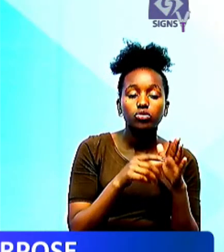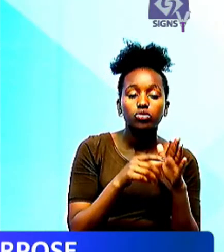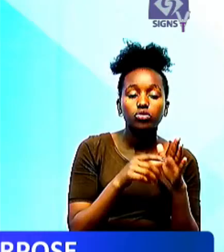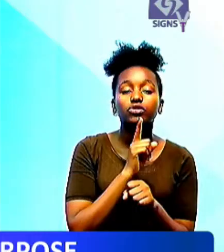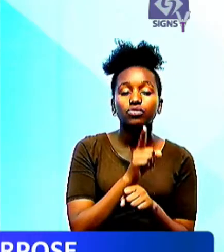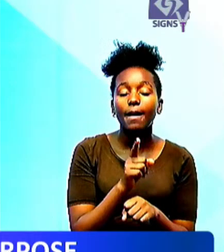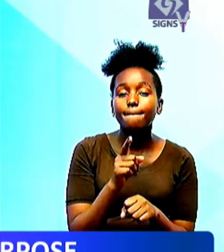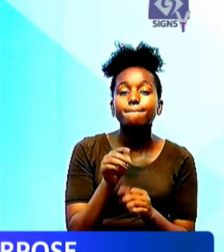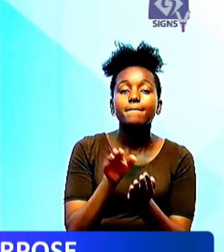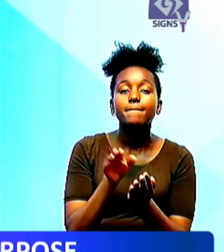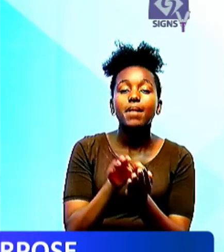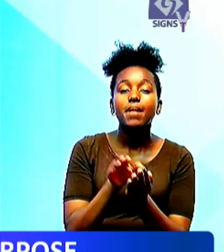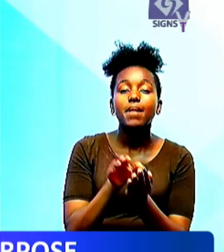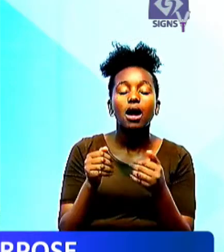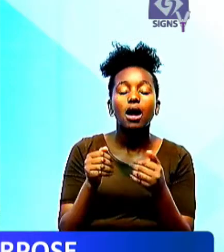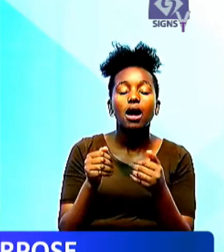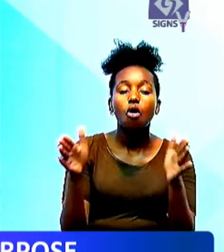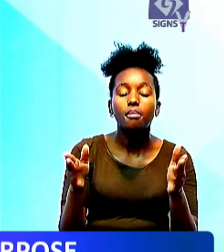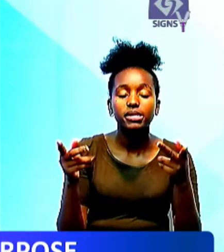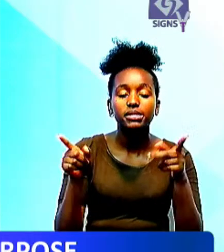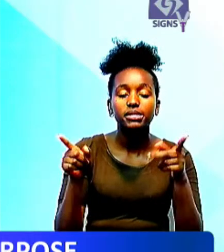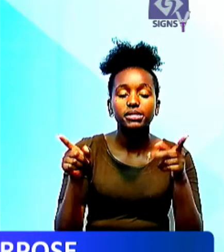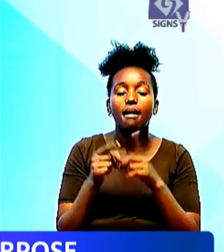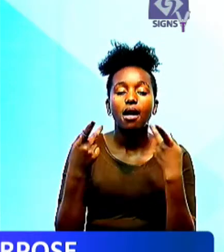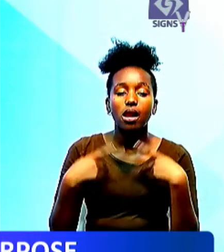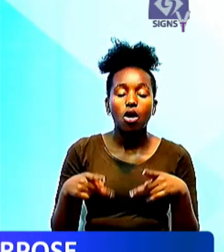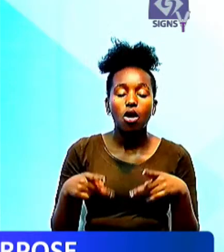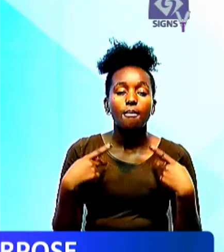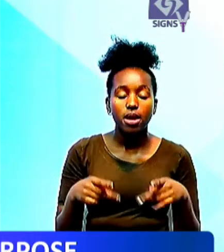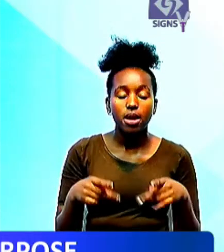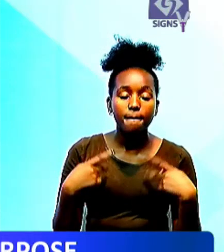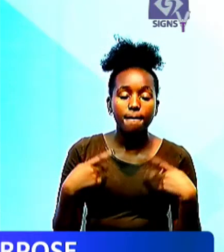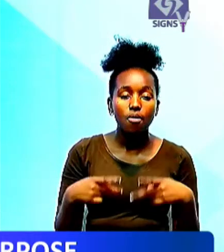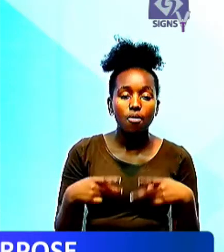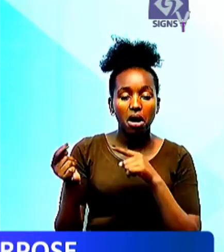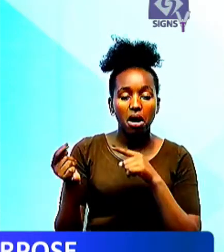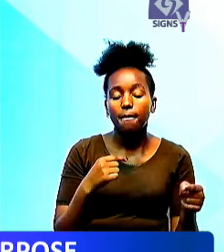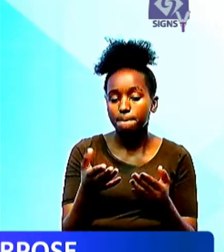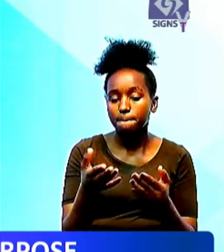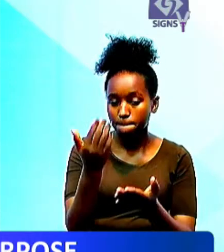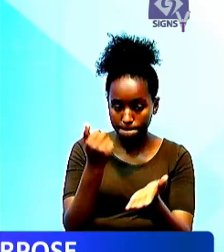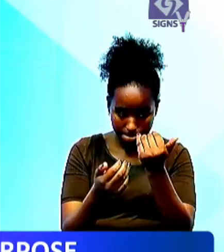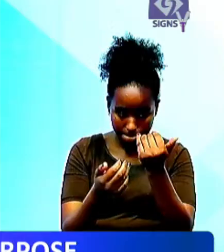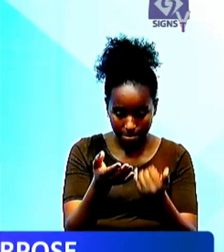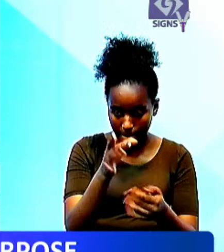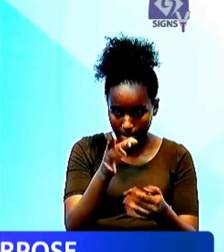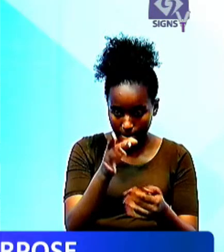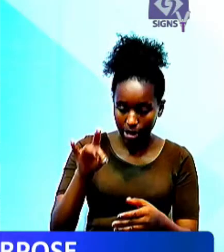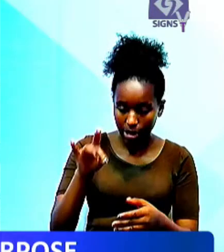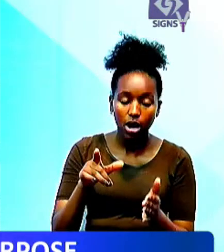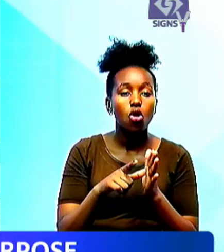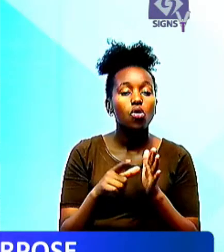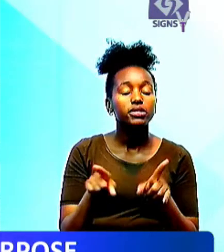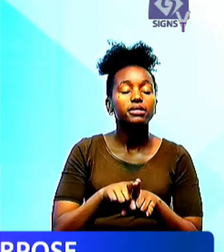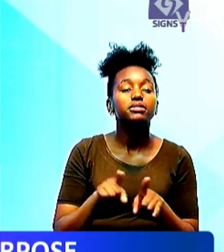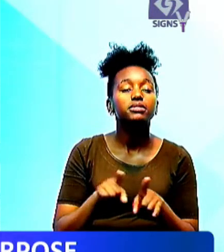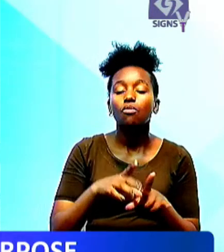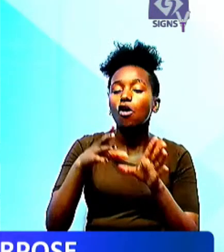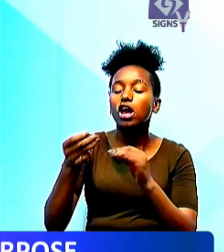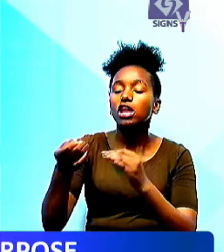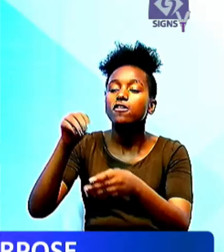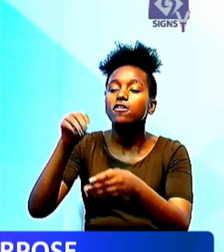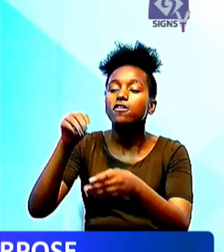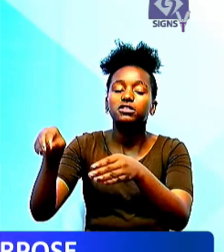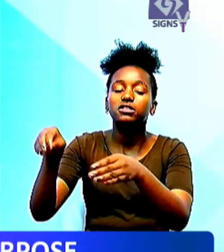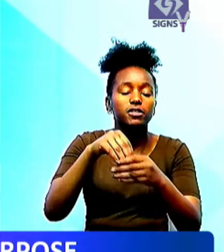now banks can open to the members of public, lend them money, so that now they go invest in the economy. Yes. So